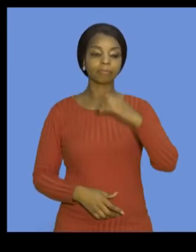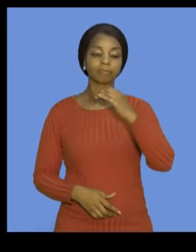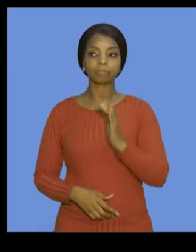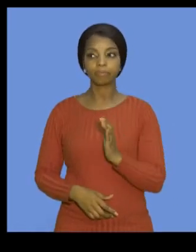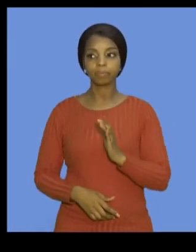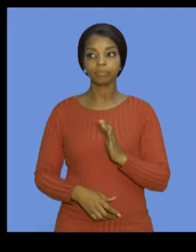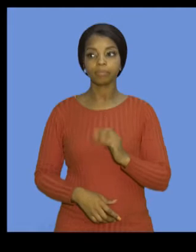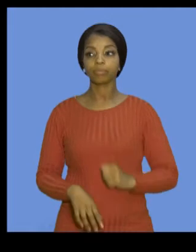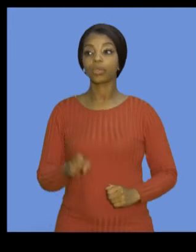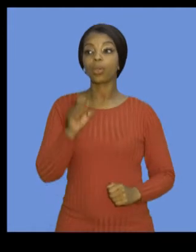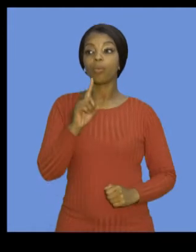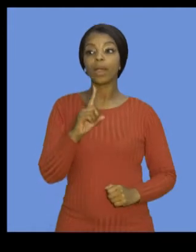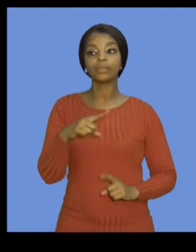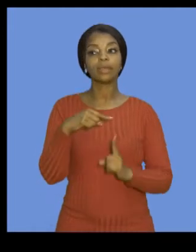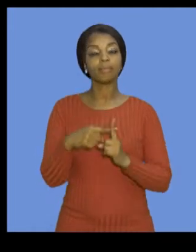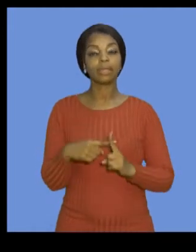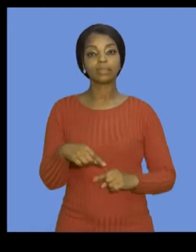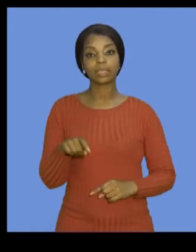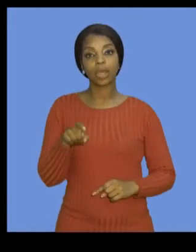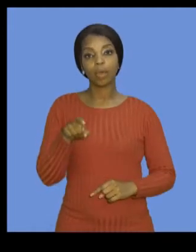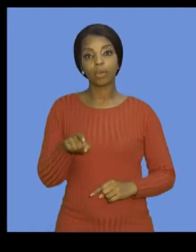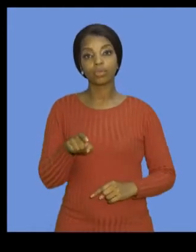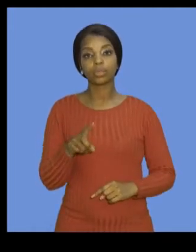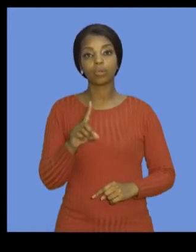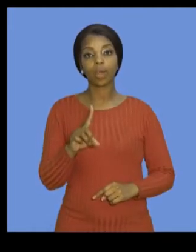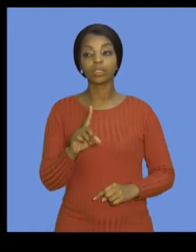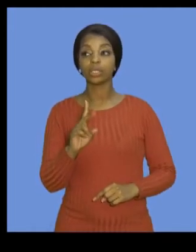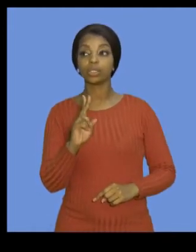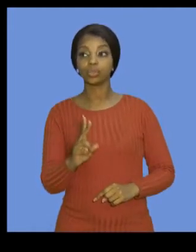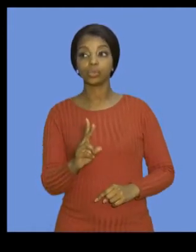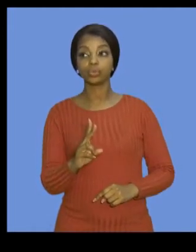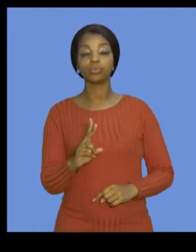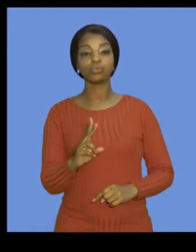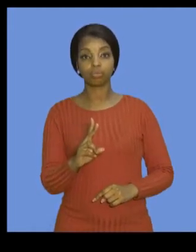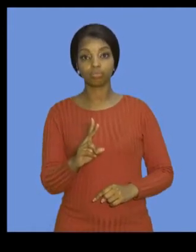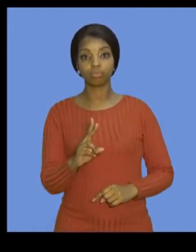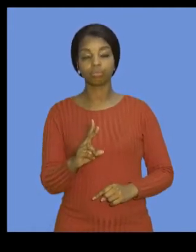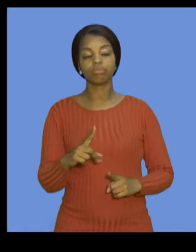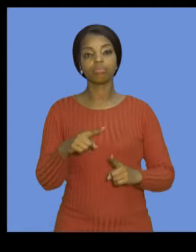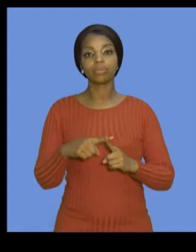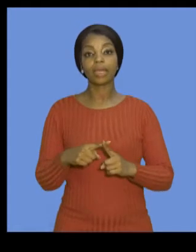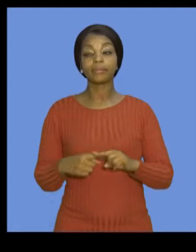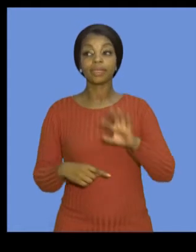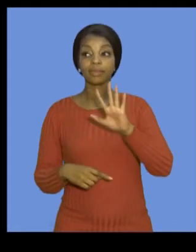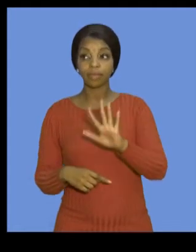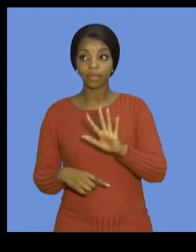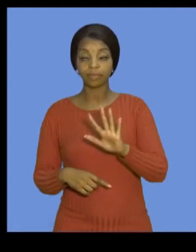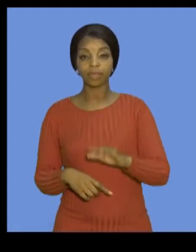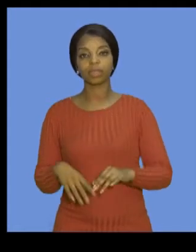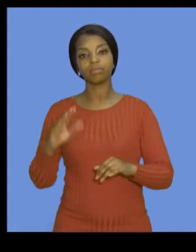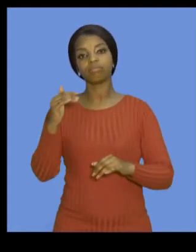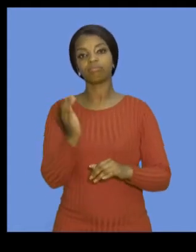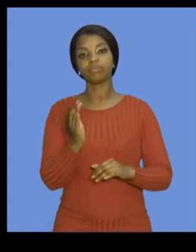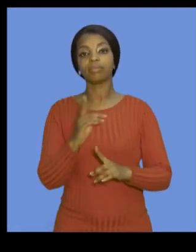I open my bracket, 1 plus 0.12 multiplied by 5, and this